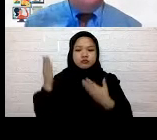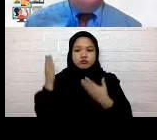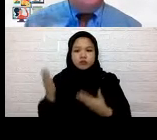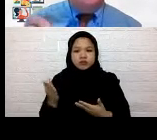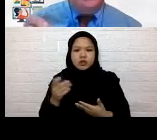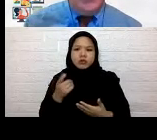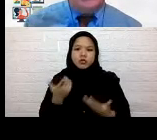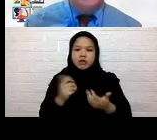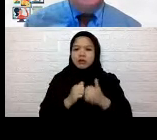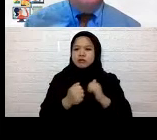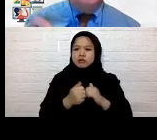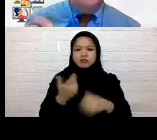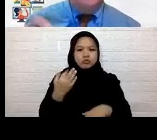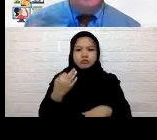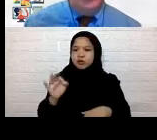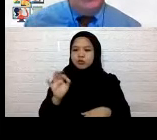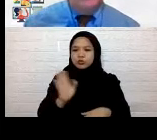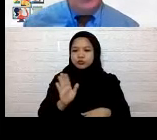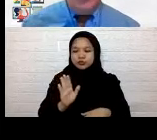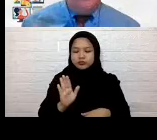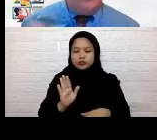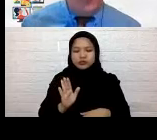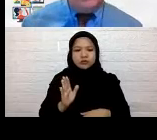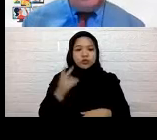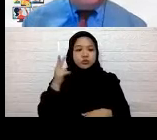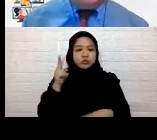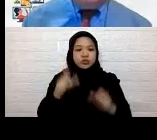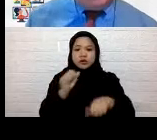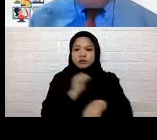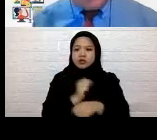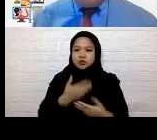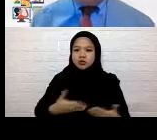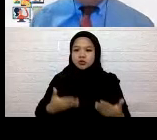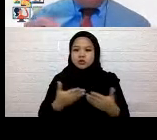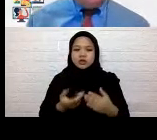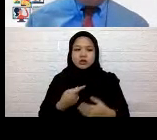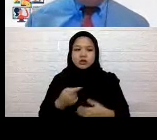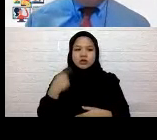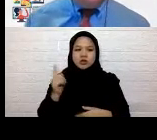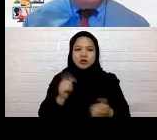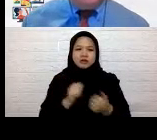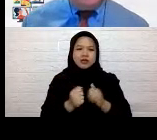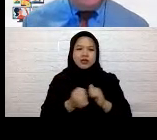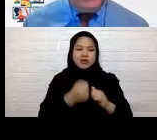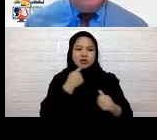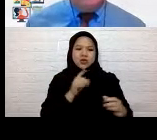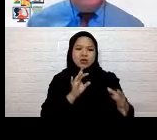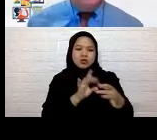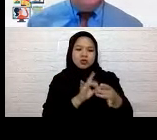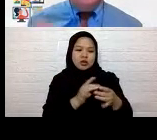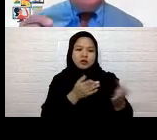been concerned about relationship and who we serve. We've always been concerned about privacy and boundaries and informed